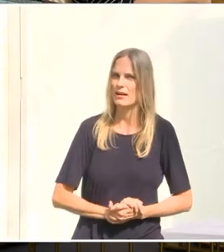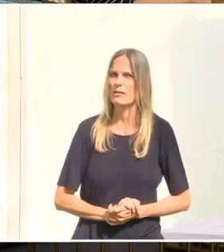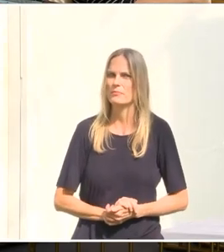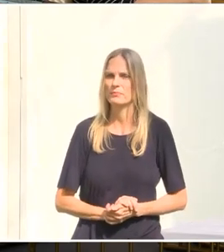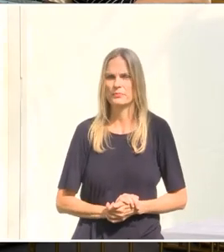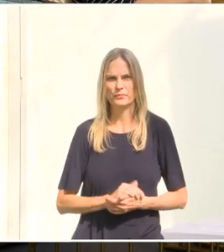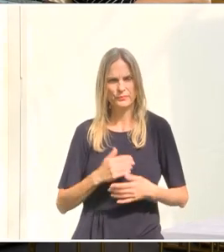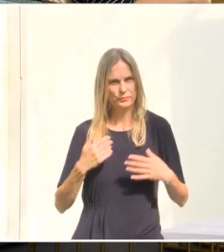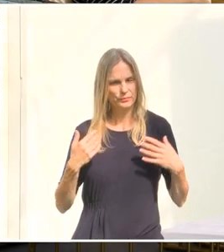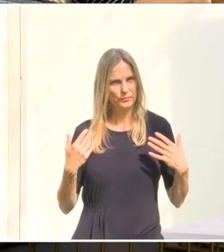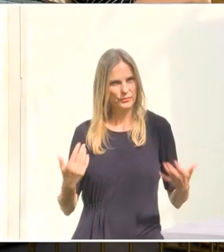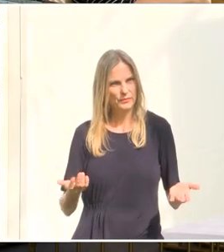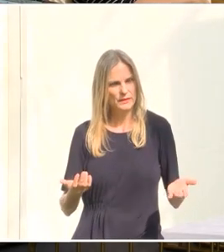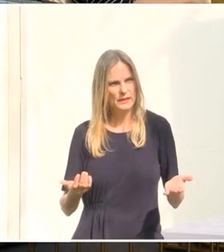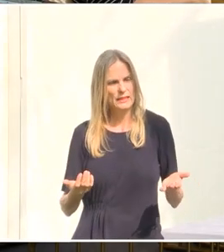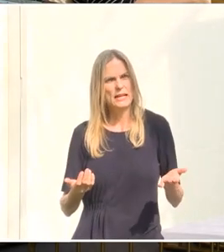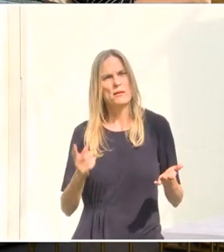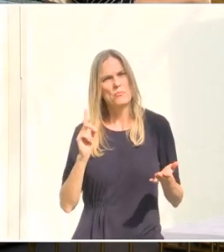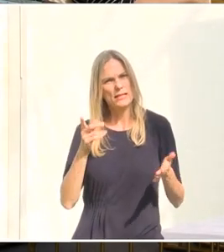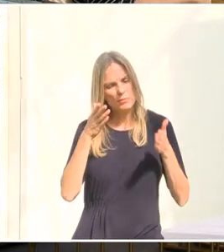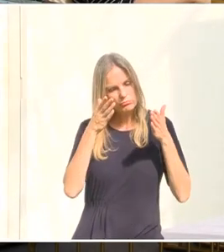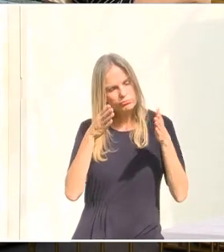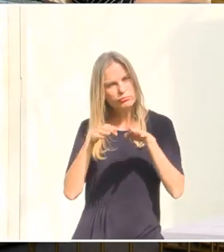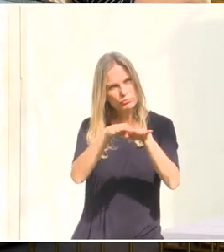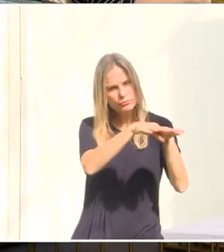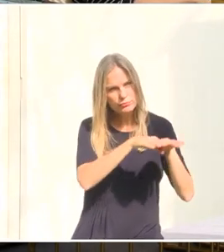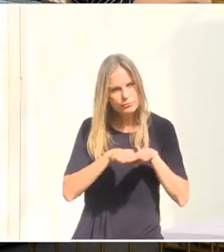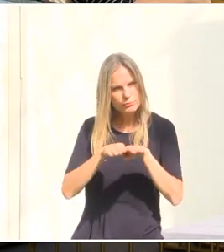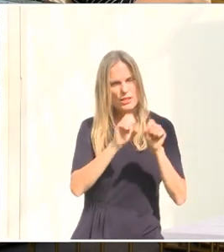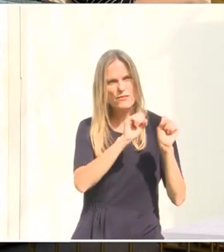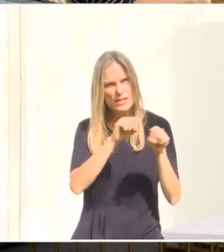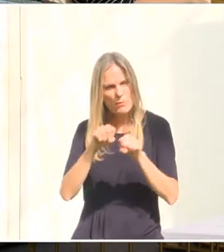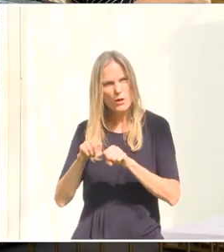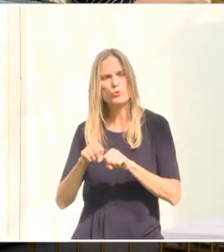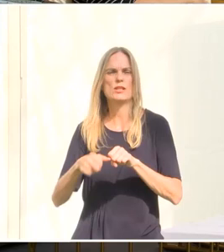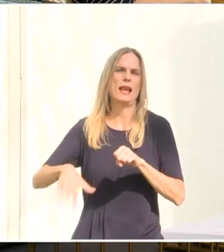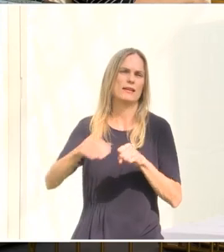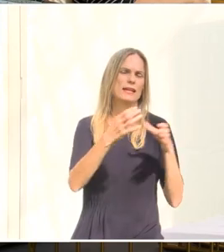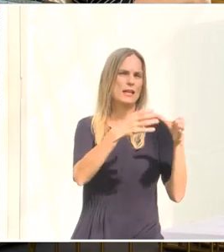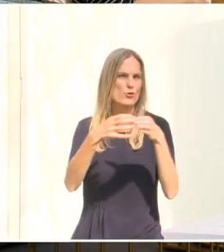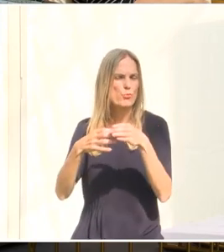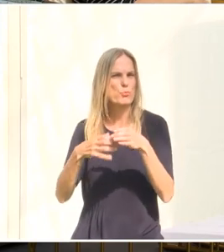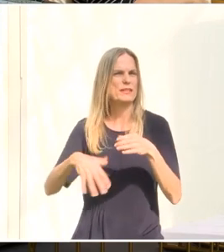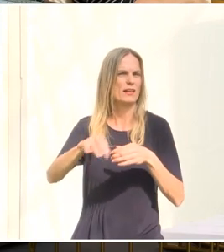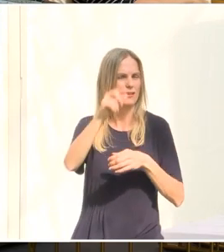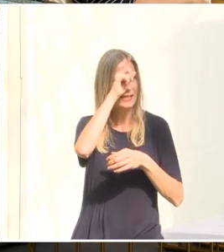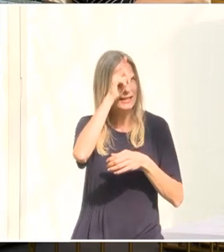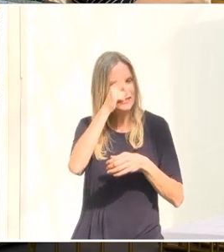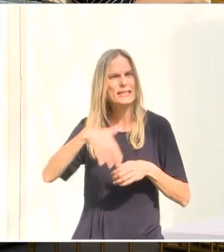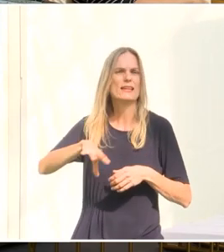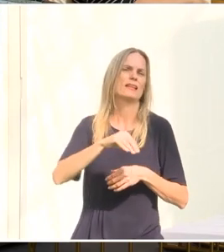should focus on equity issues, opportunities for all groups, for all countries, for all